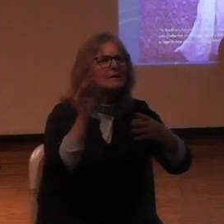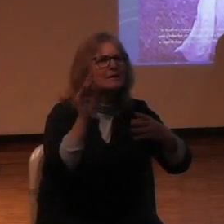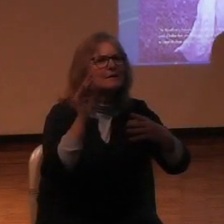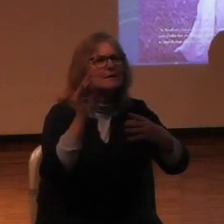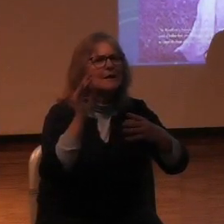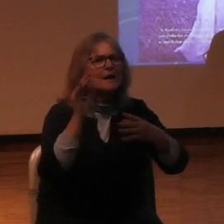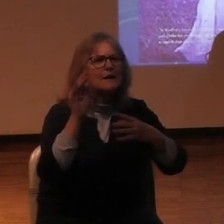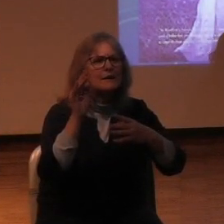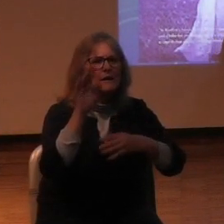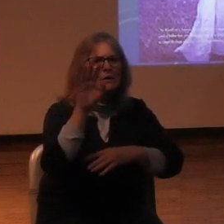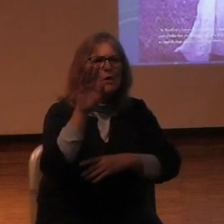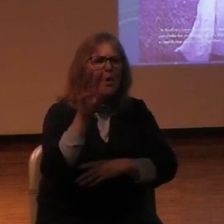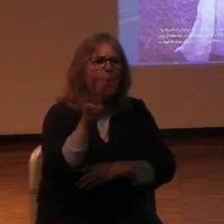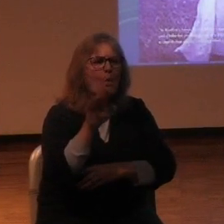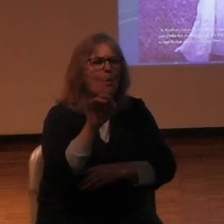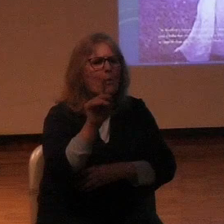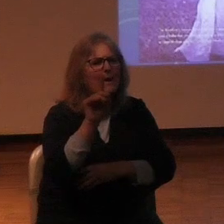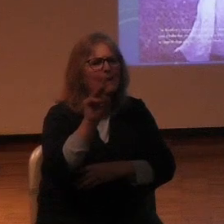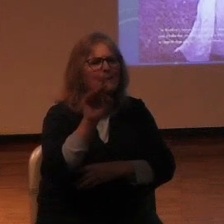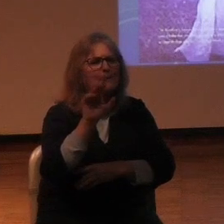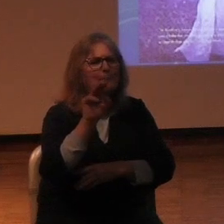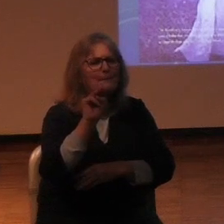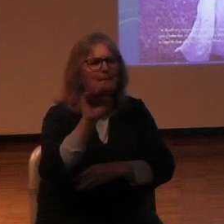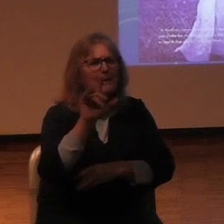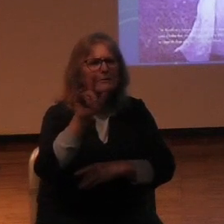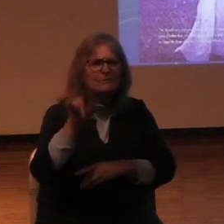in windmills and waterfalls,